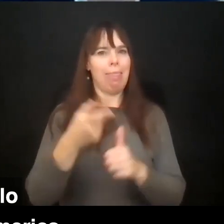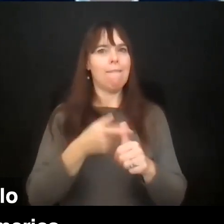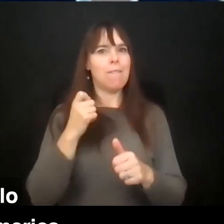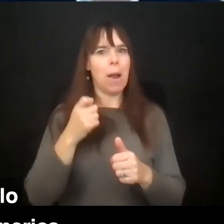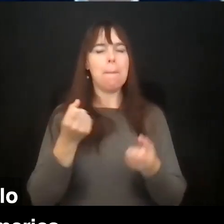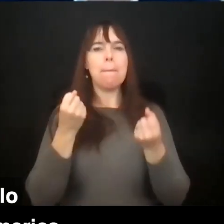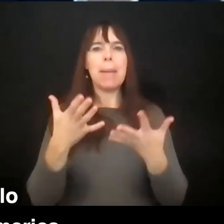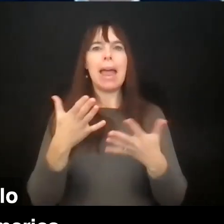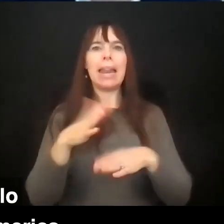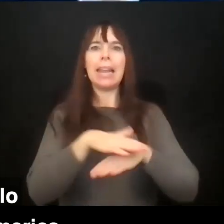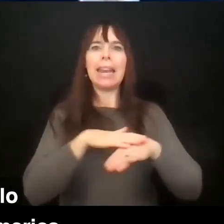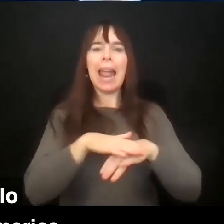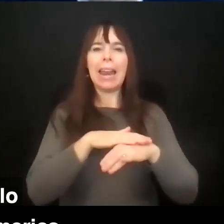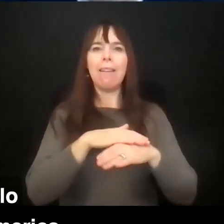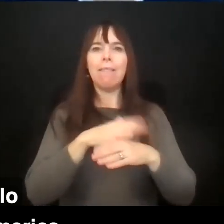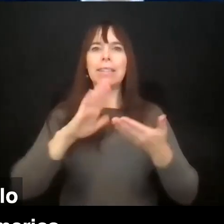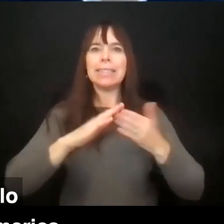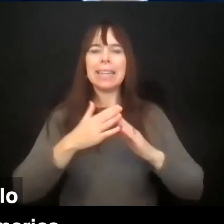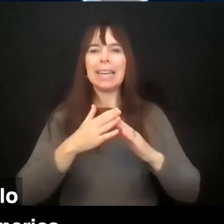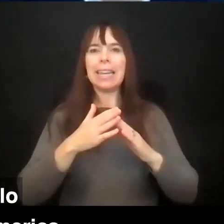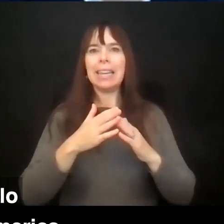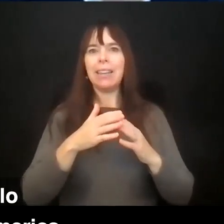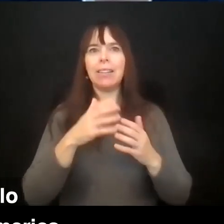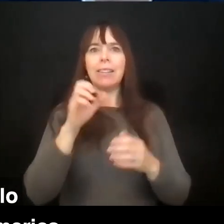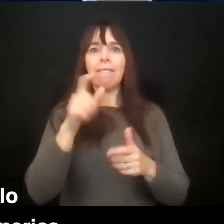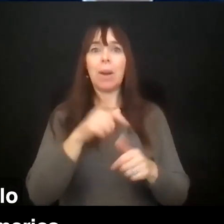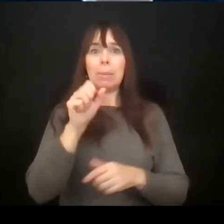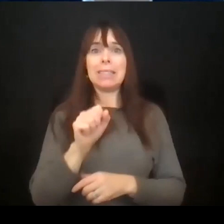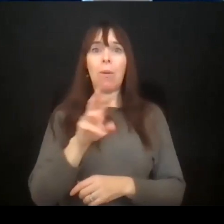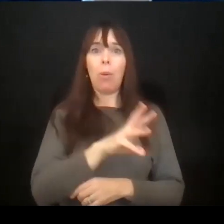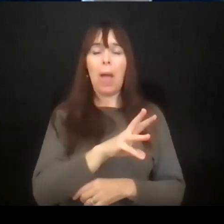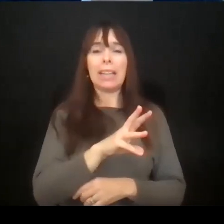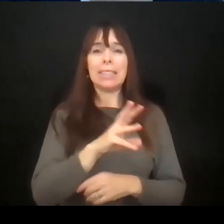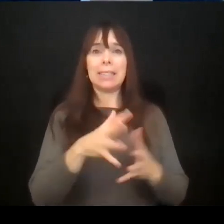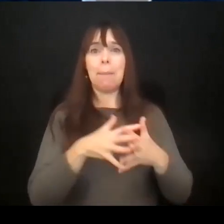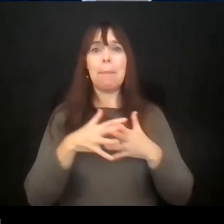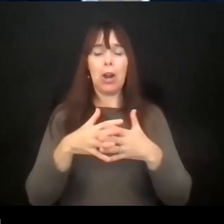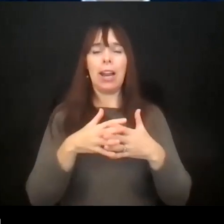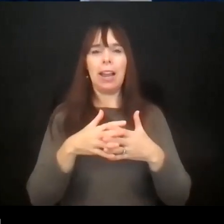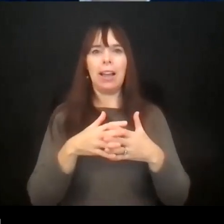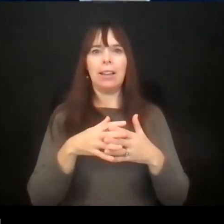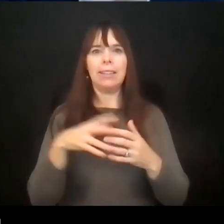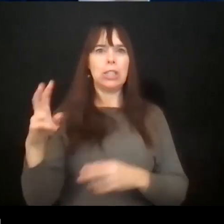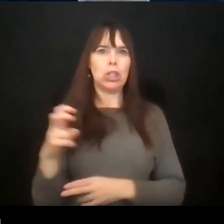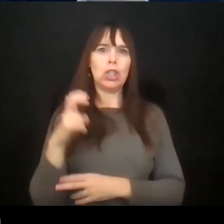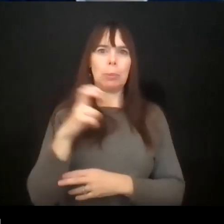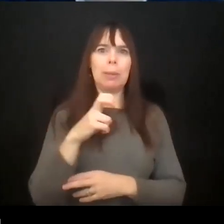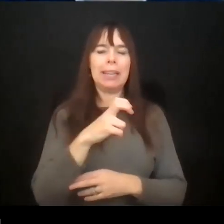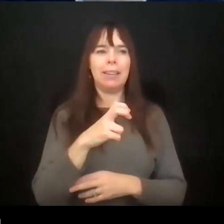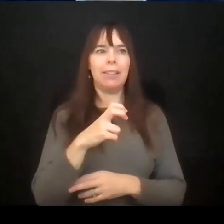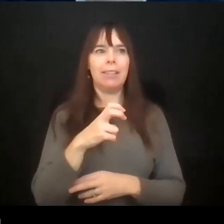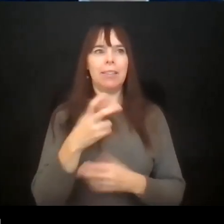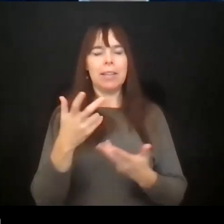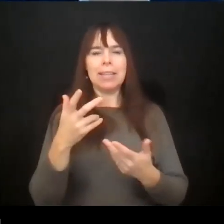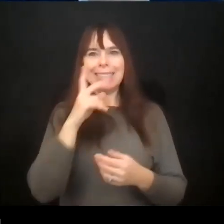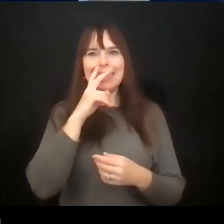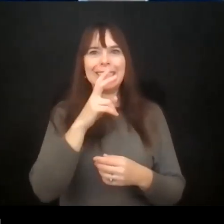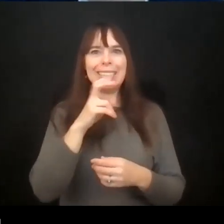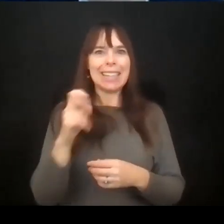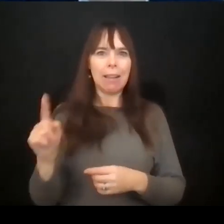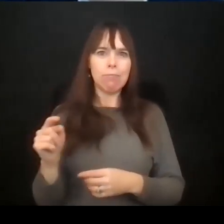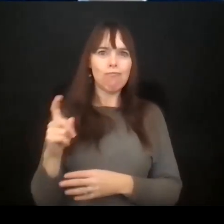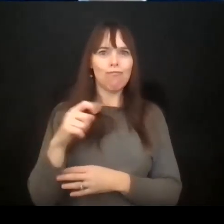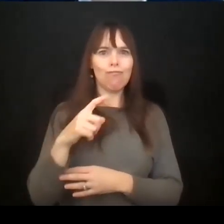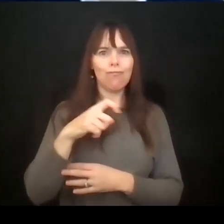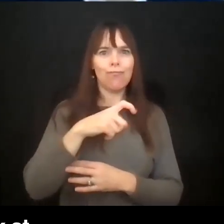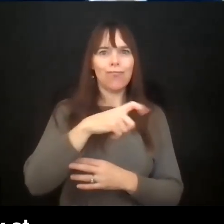Pueblo cultures of Southwest America, sort of meanders along. It's beautiful.